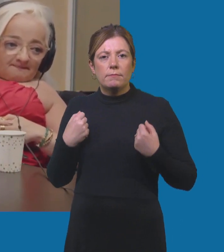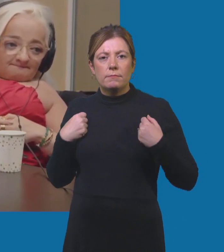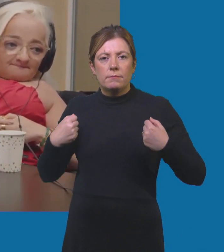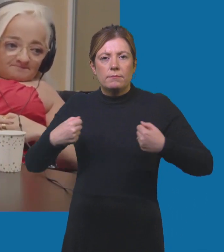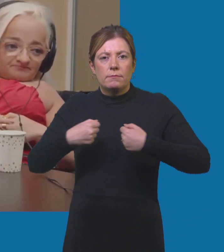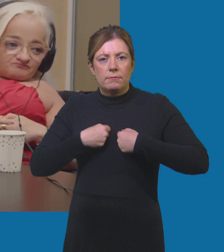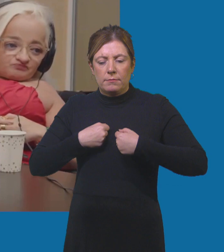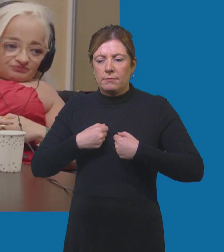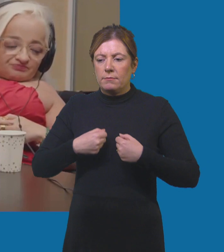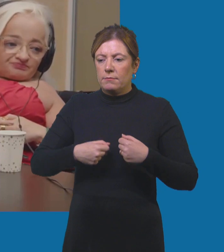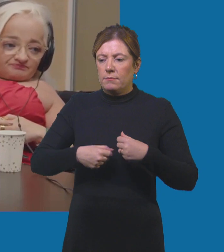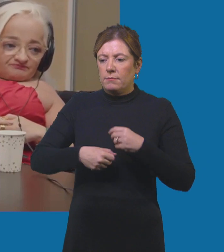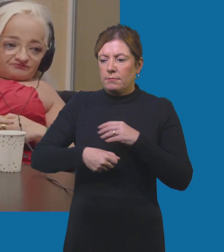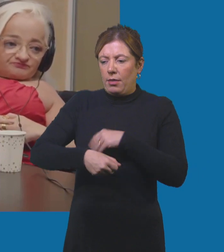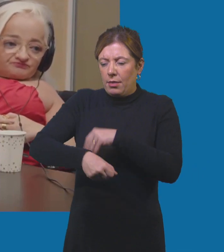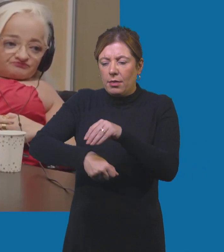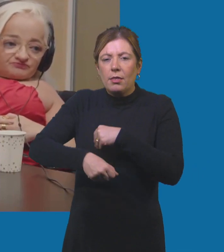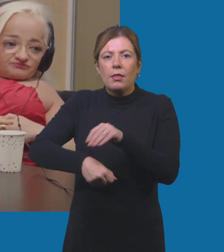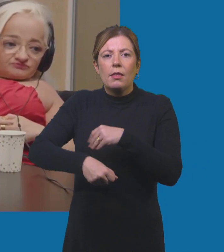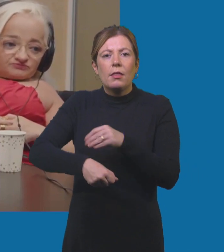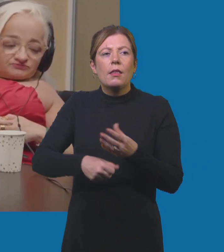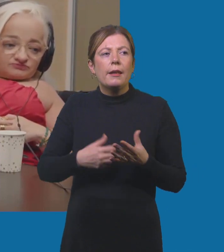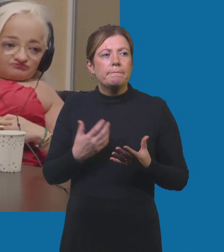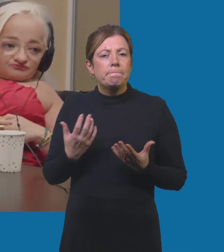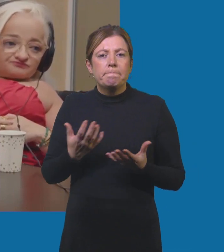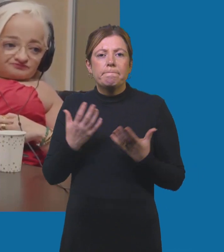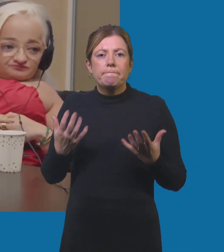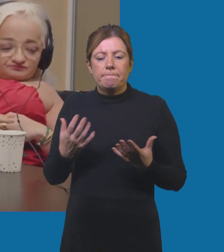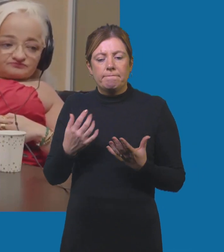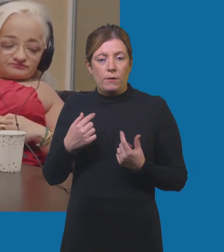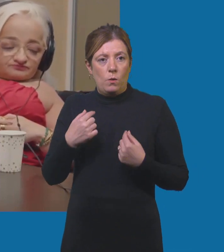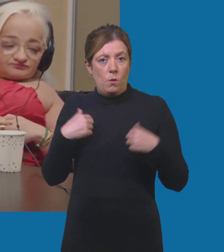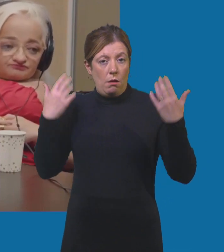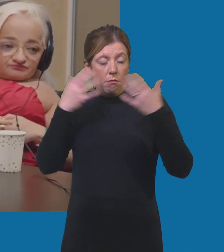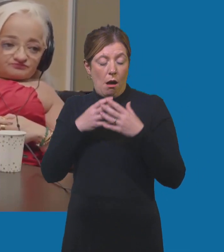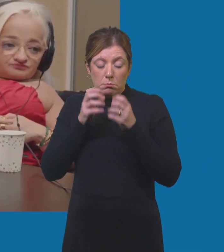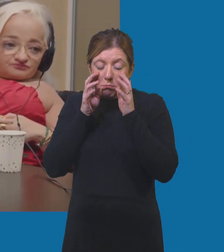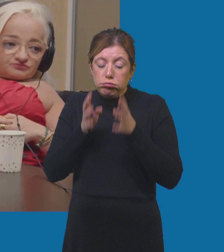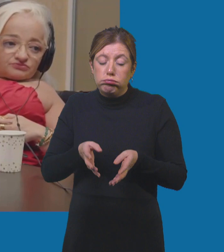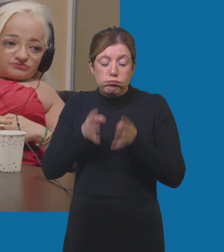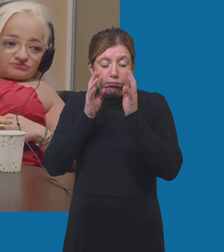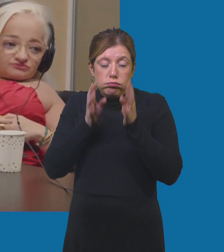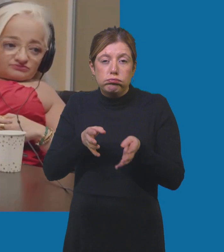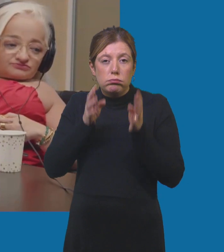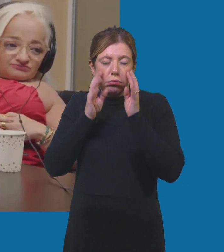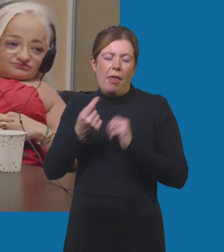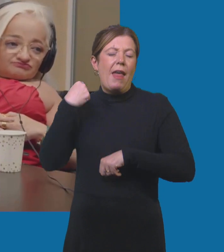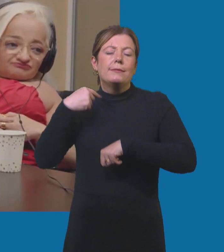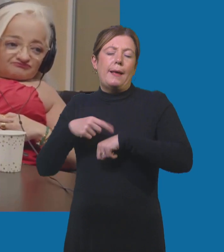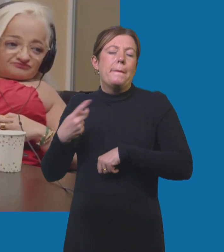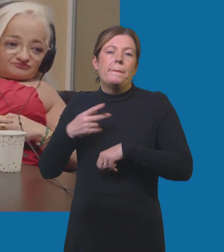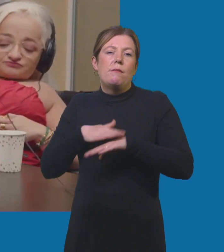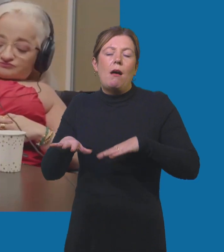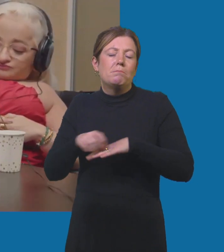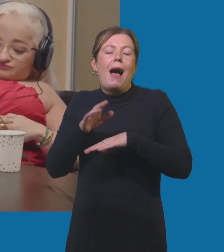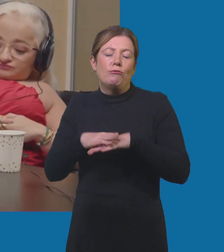was flapping next to the wheelchair, and I cried all night. I sat with my now wife, Becky, she's my girlfriend at